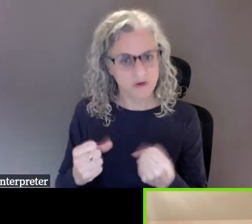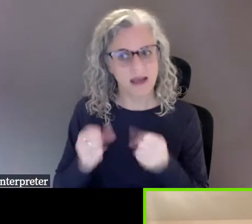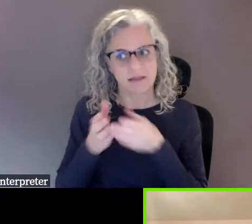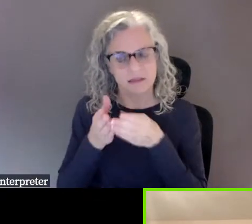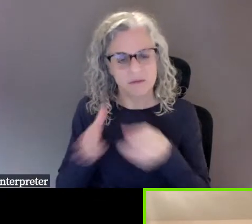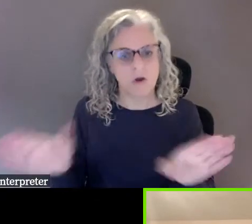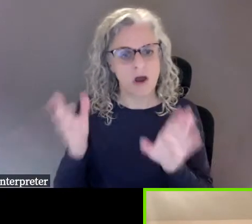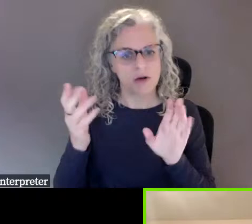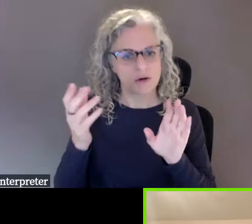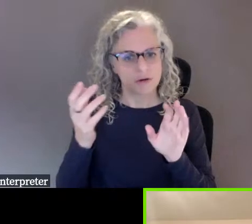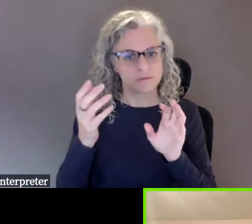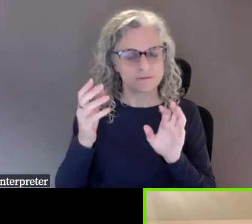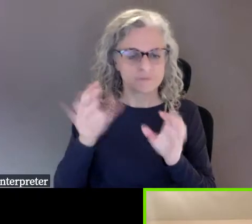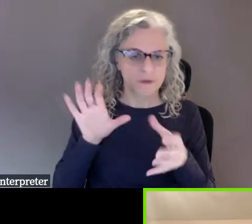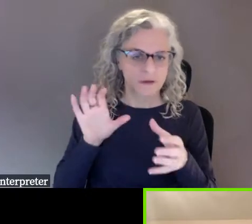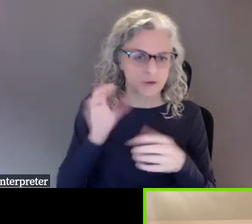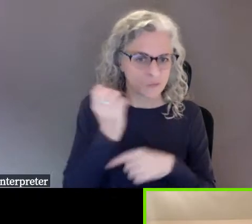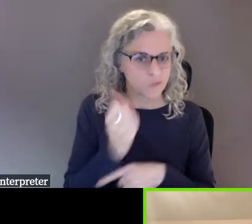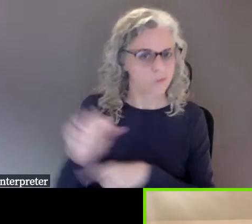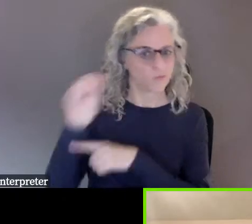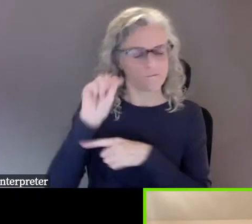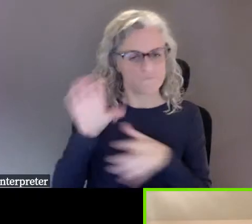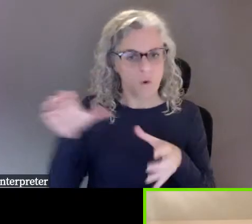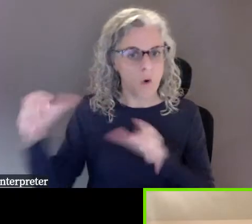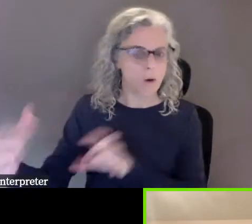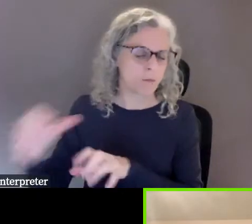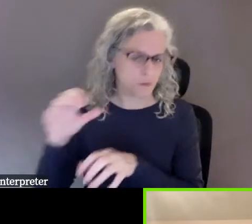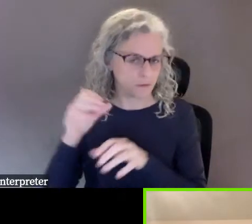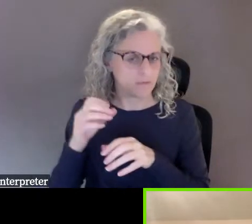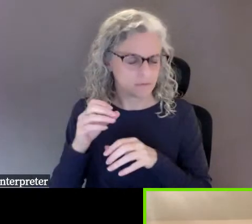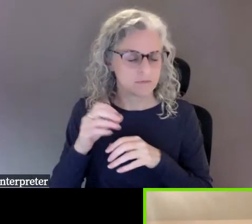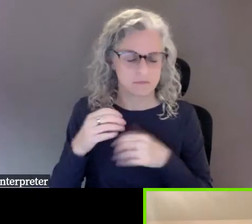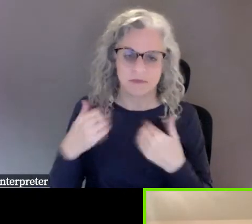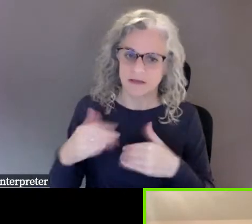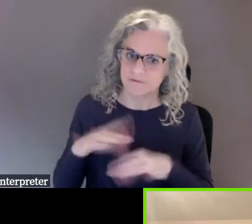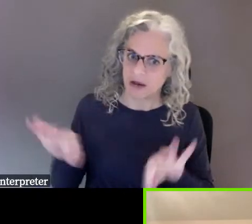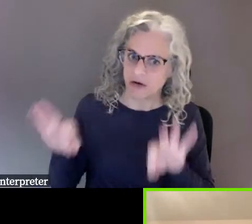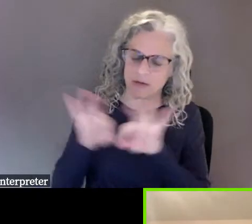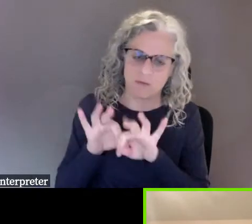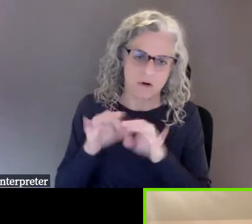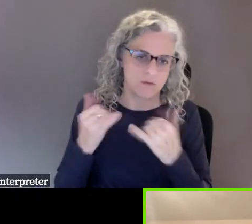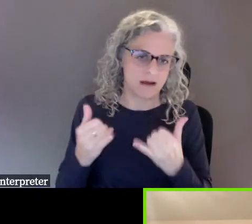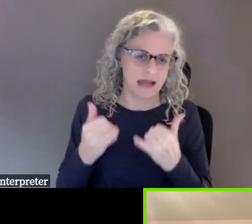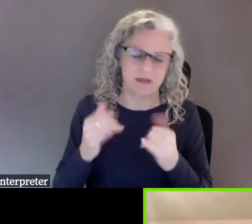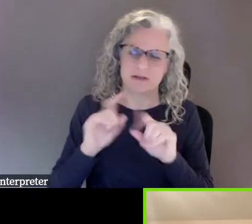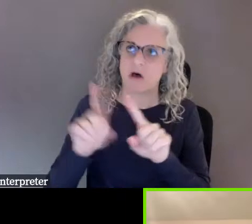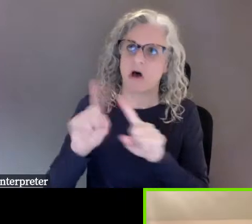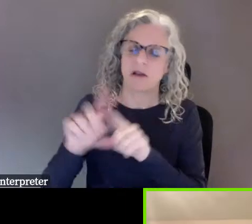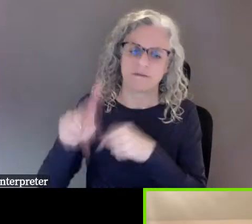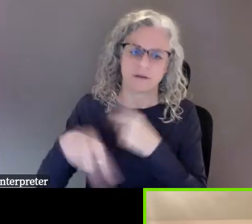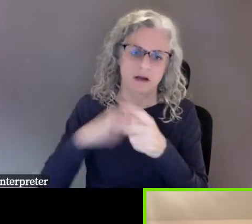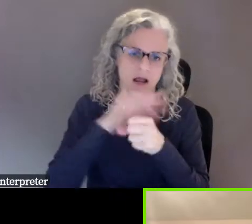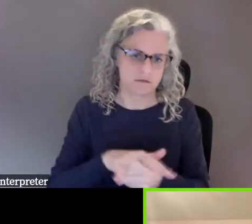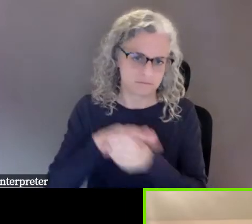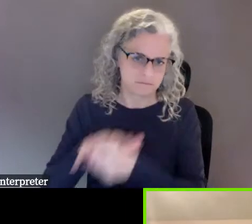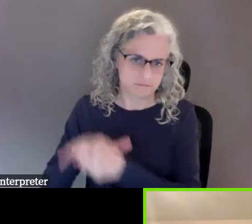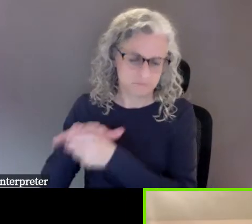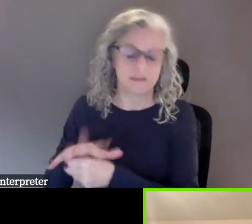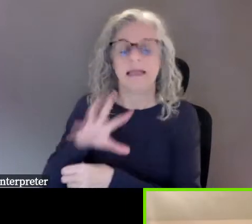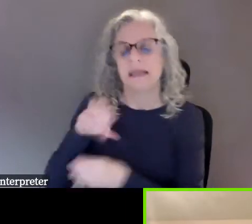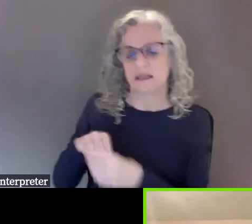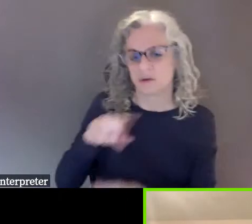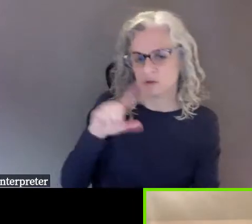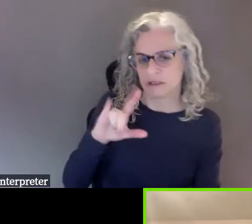in the labor movement world is really important right now as we face all kinds of repression, including Zionist repression. So